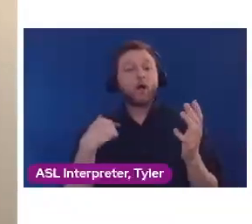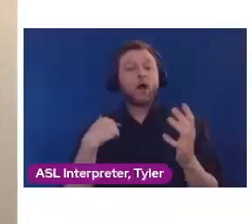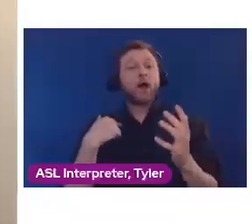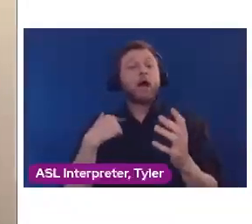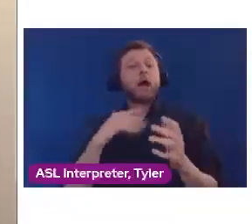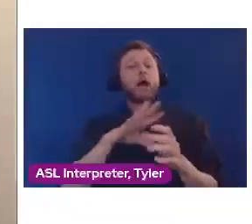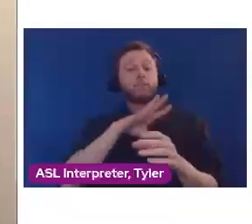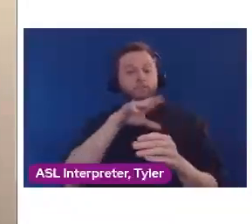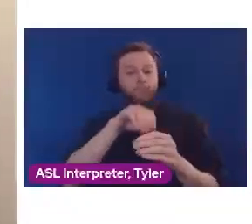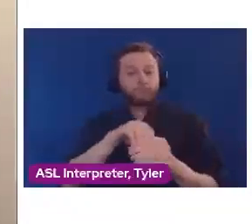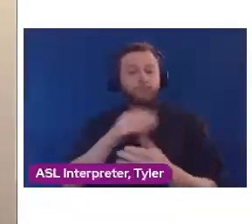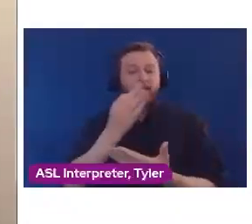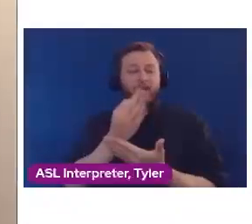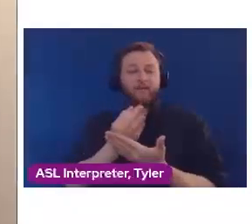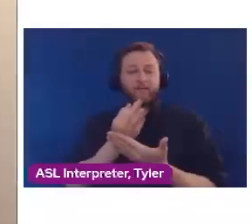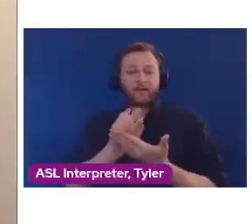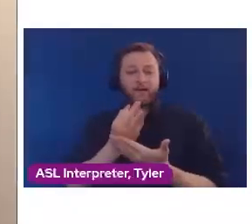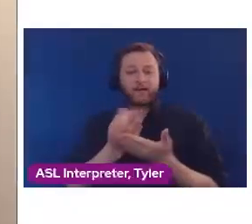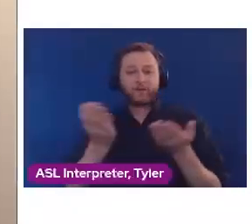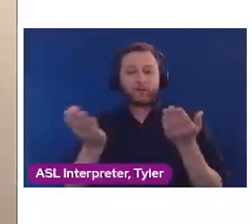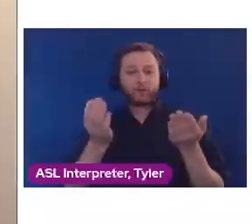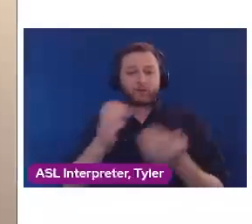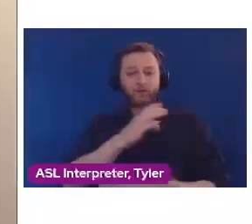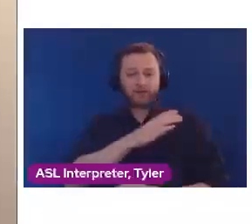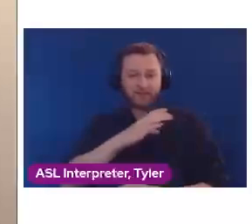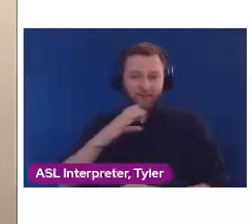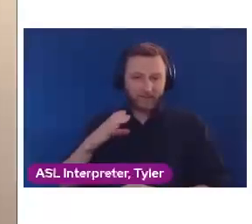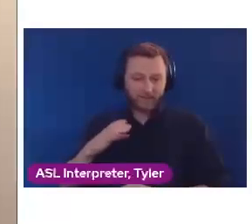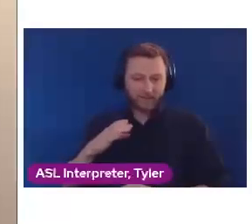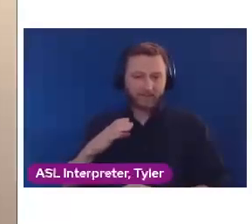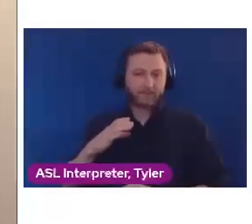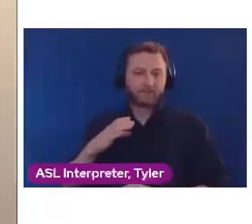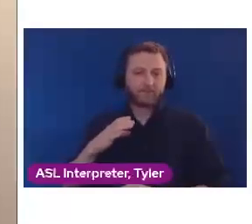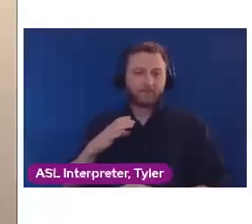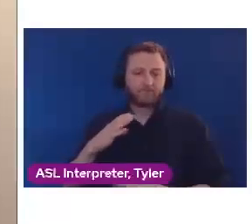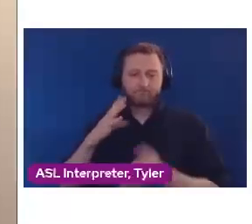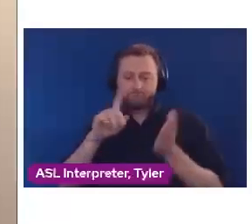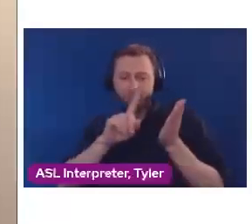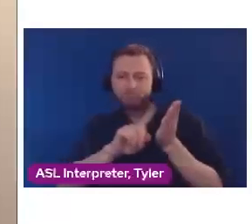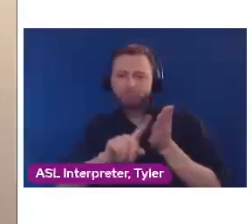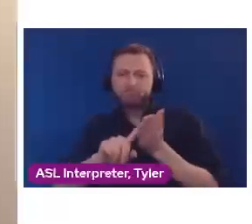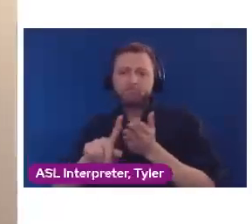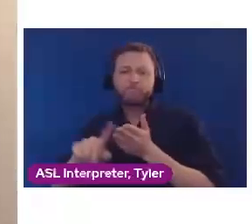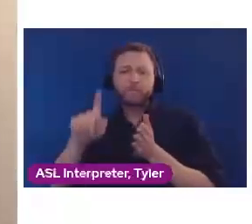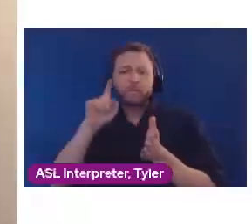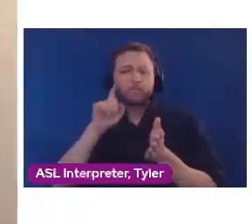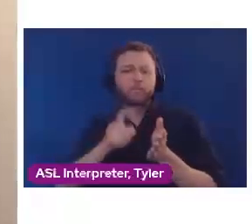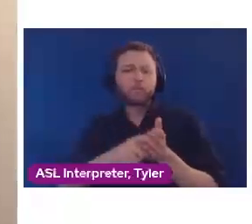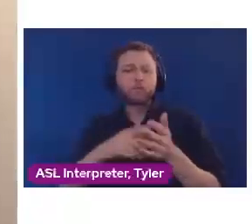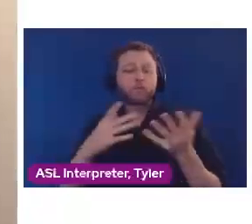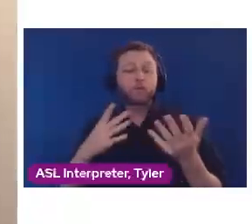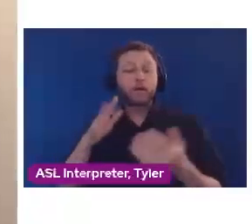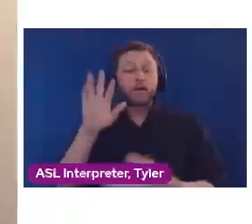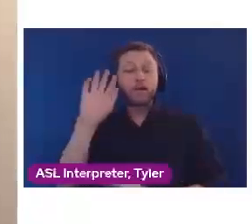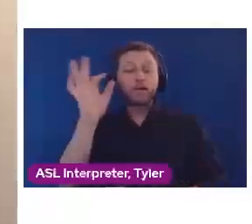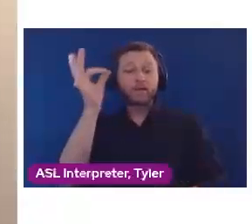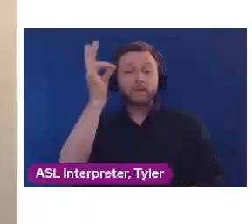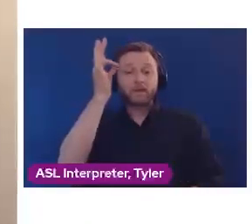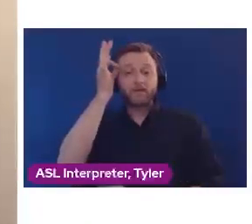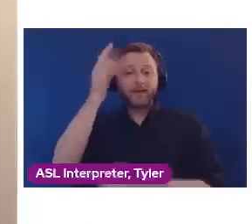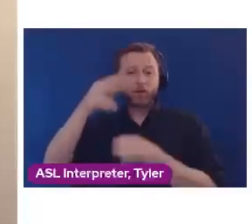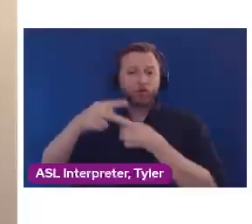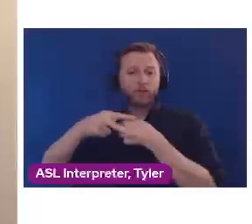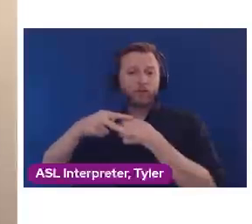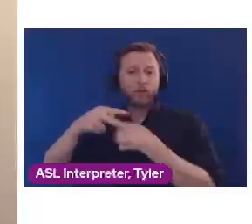Committee, and what we're seeing here is that the chairman of the Federal Reserve came in, and